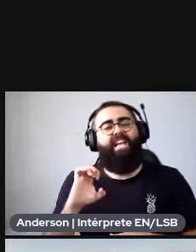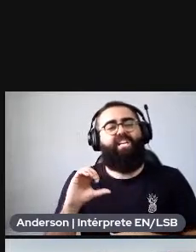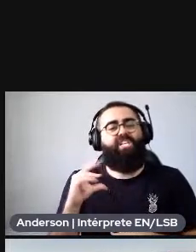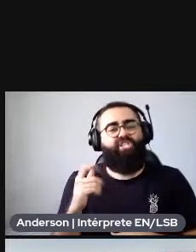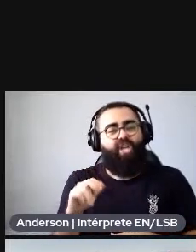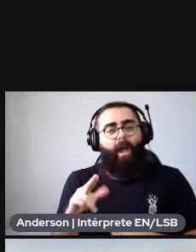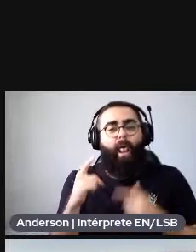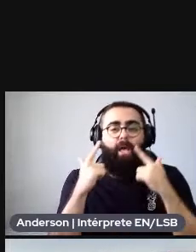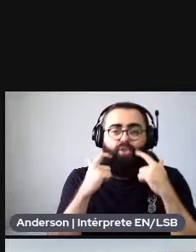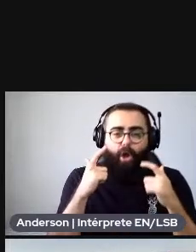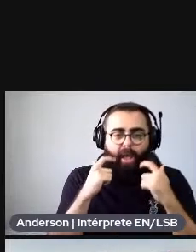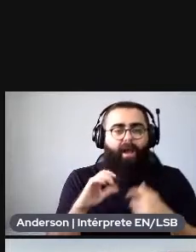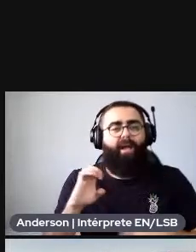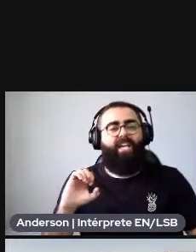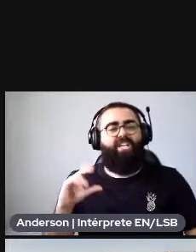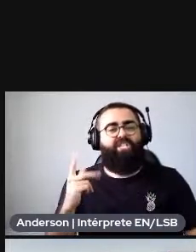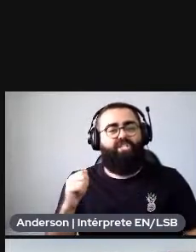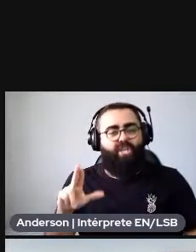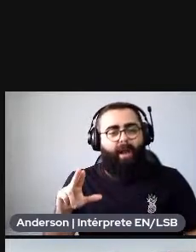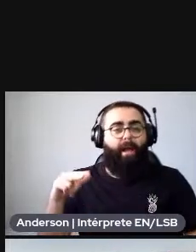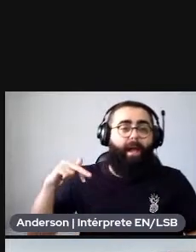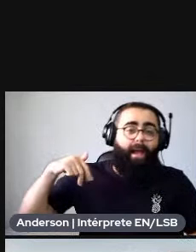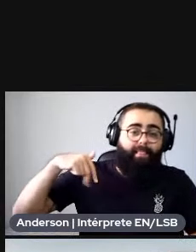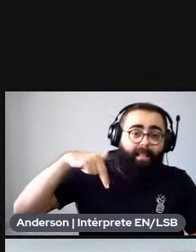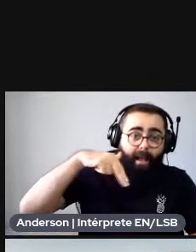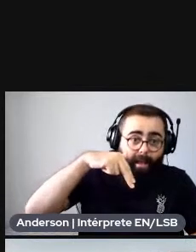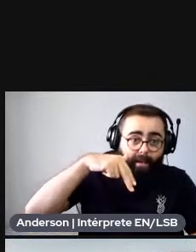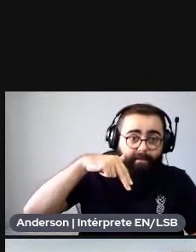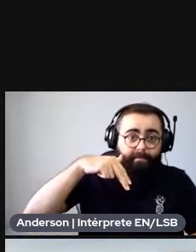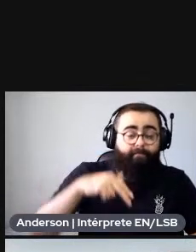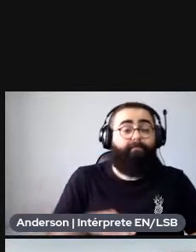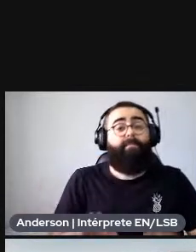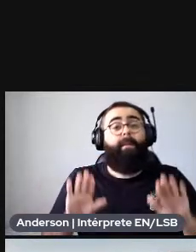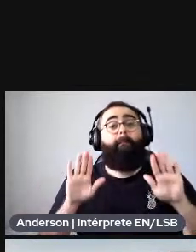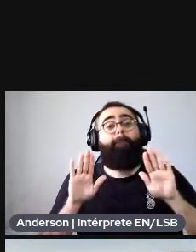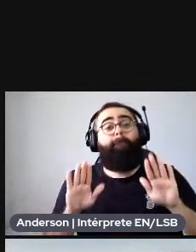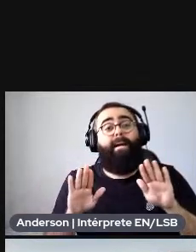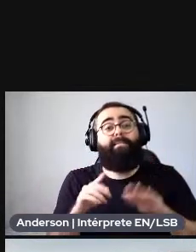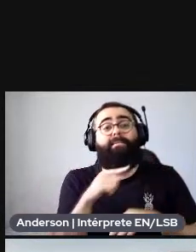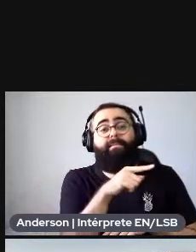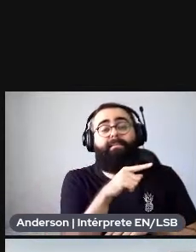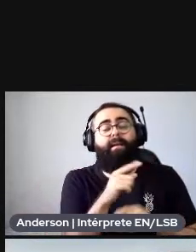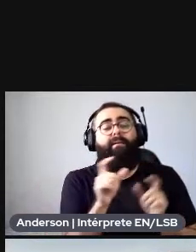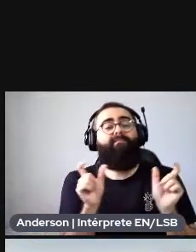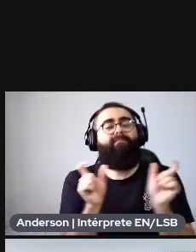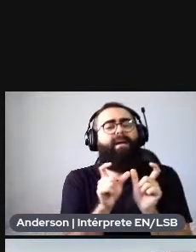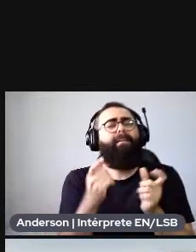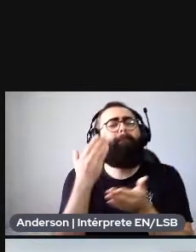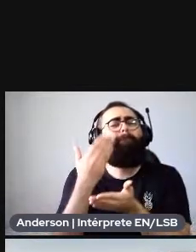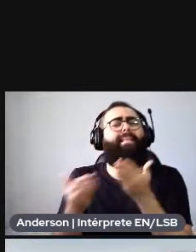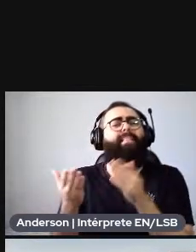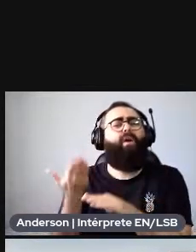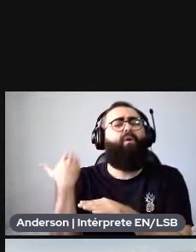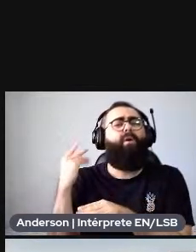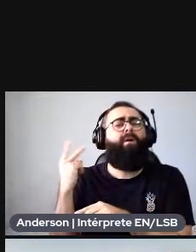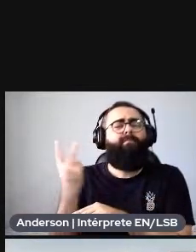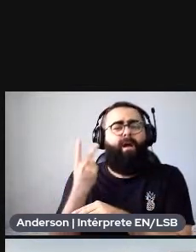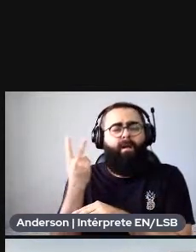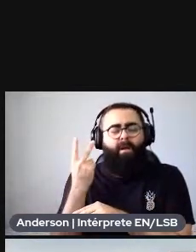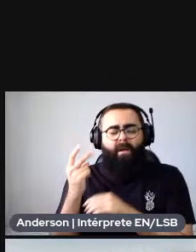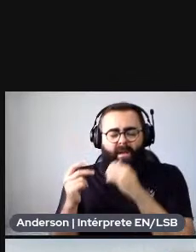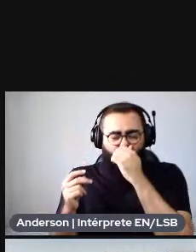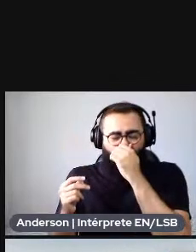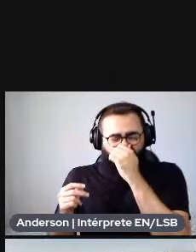so that microconstruction lost its expressive value. So if speakers then wanted to